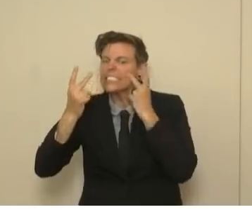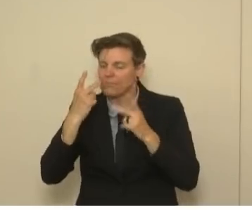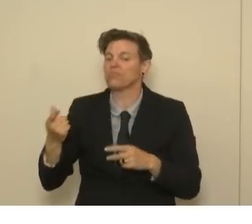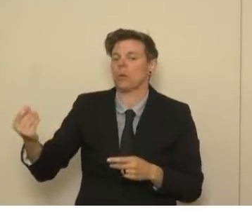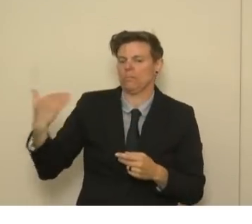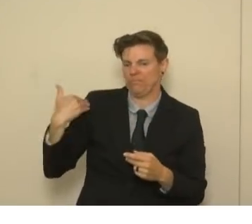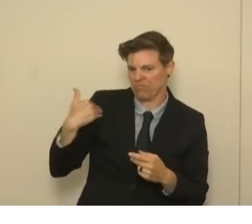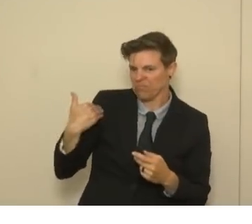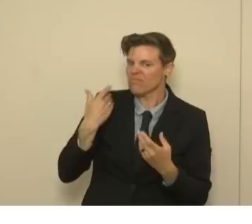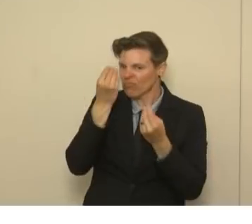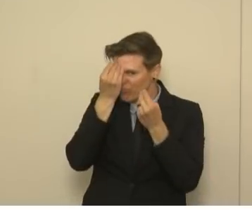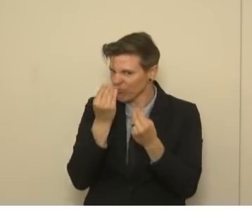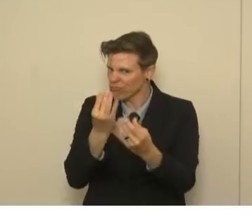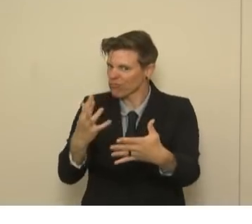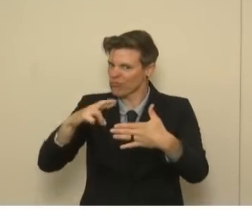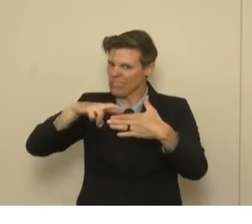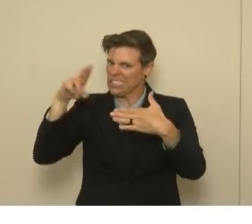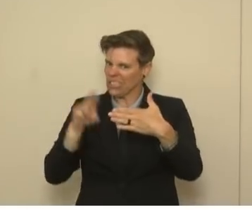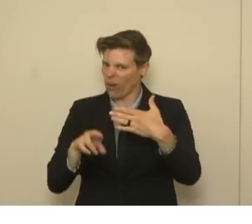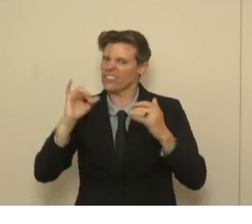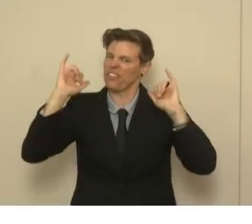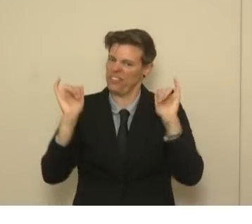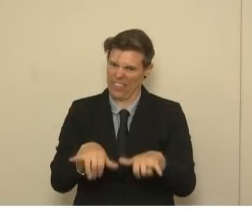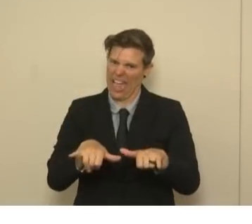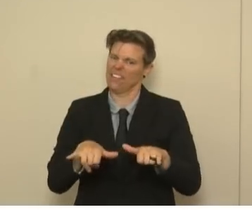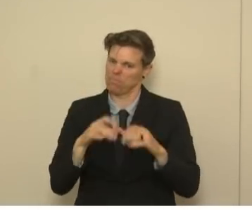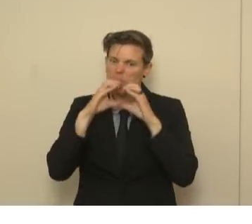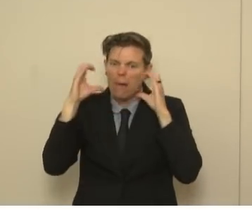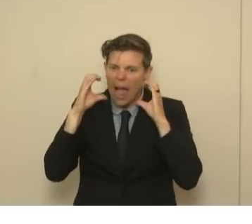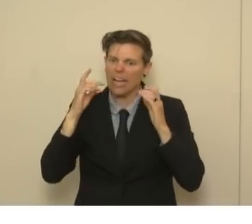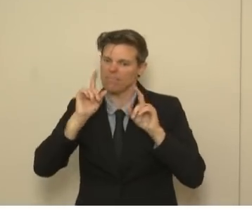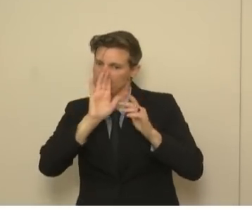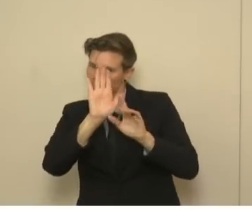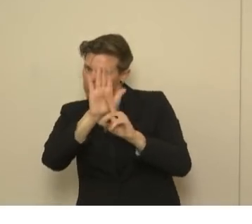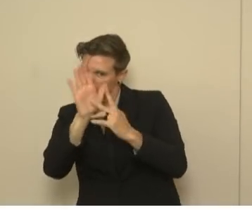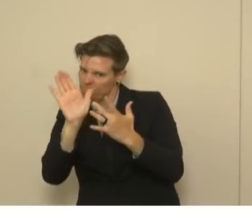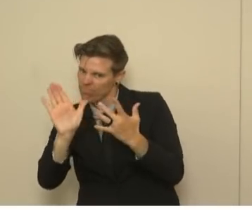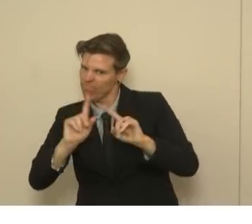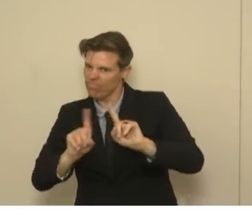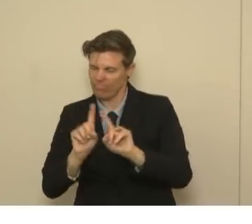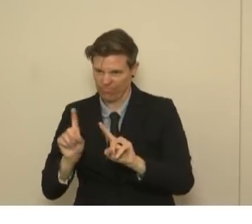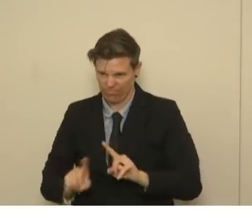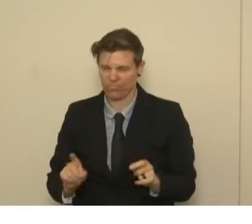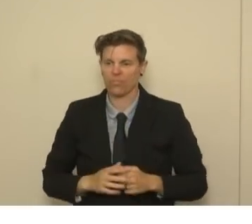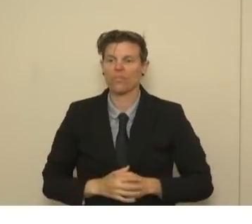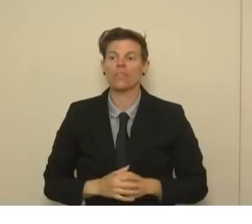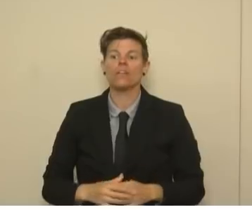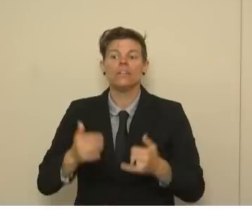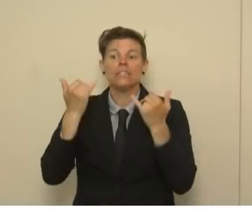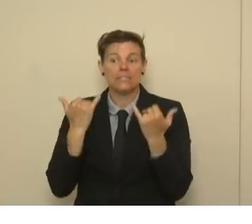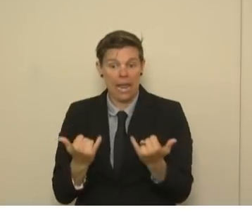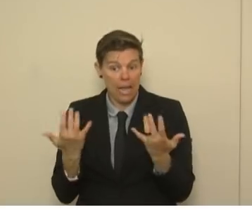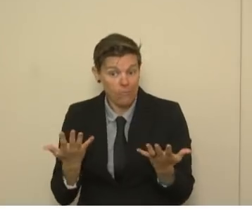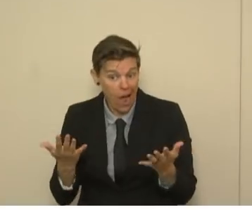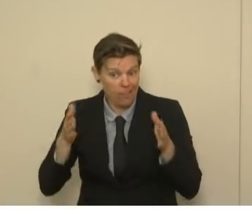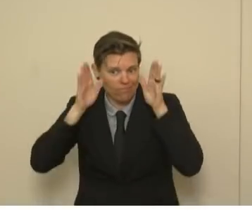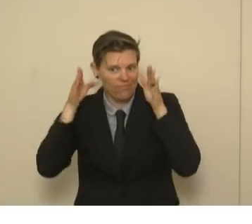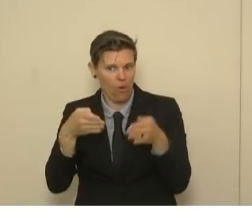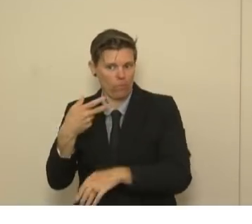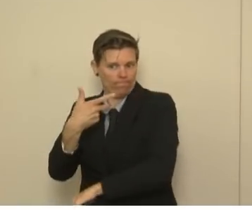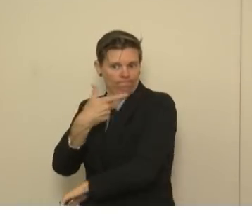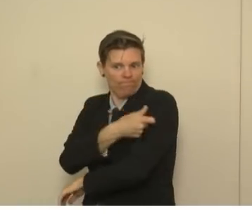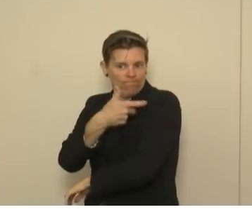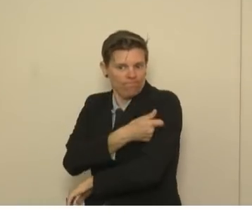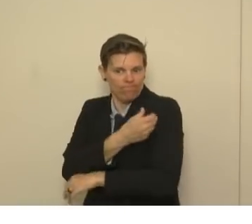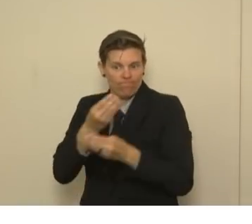Immunizations, a couple things I want to say. I want to reinforce that kids need their back-to-school immunizations. Even